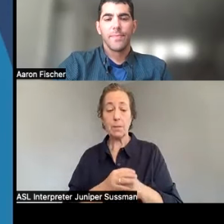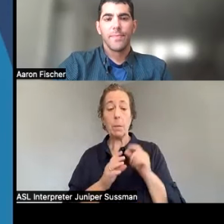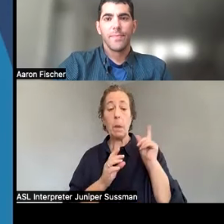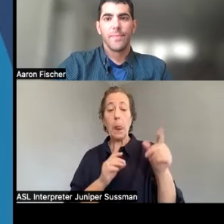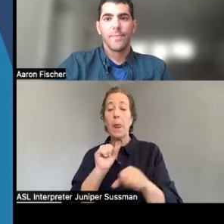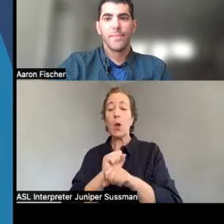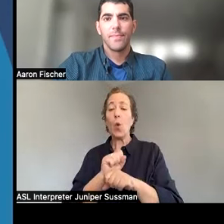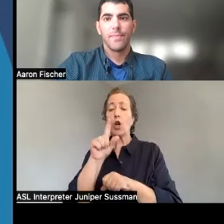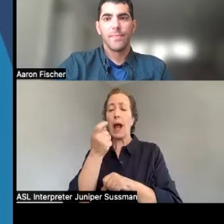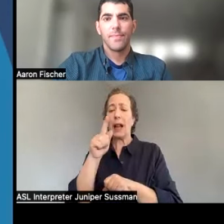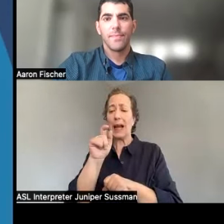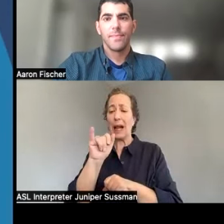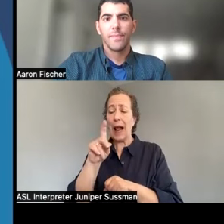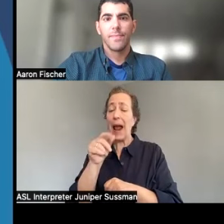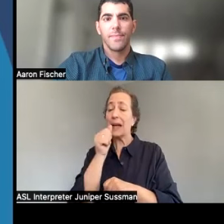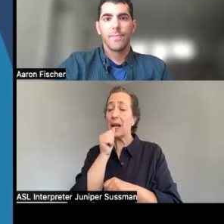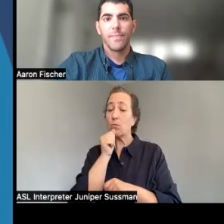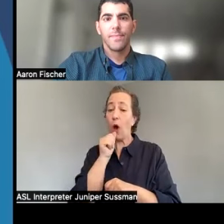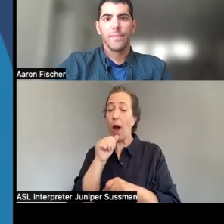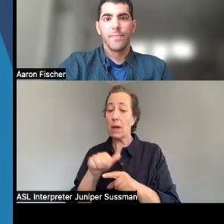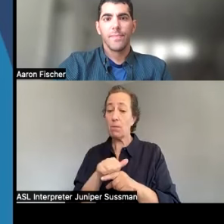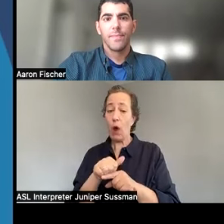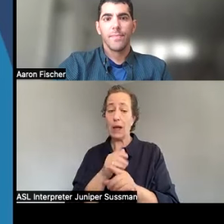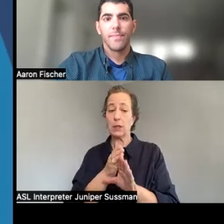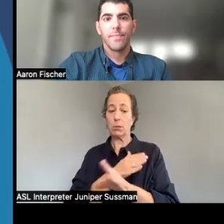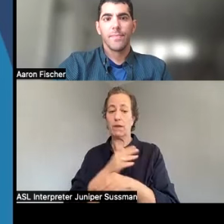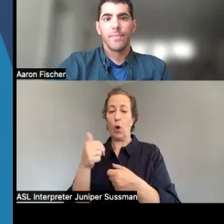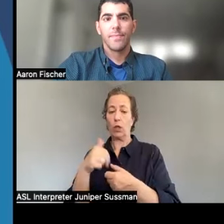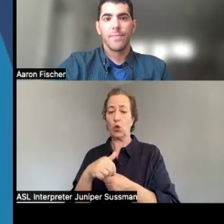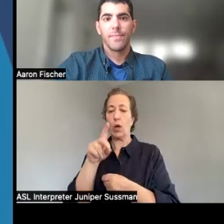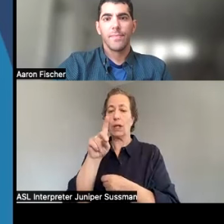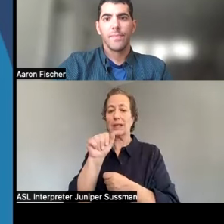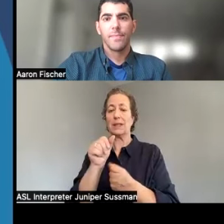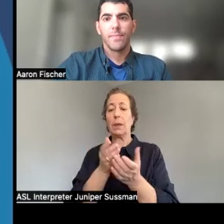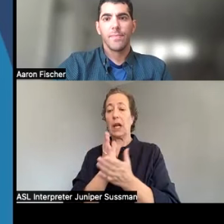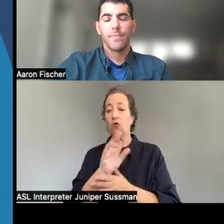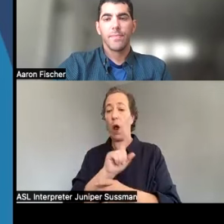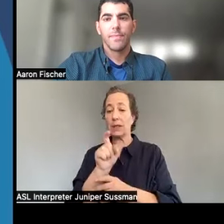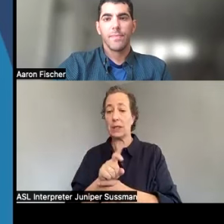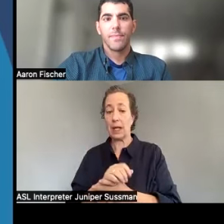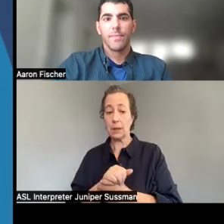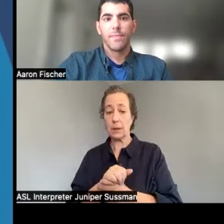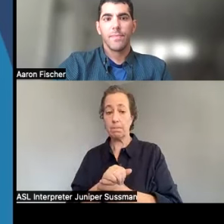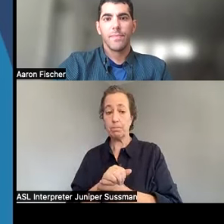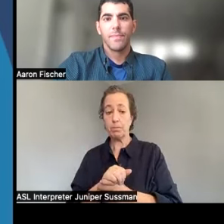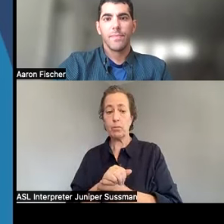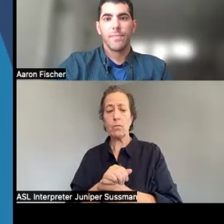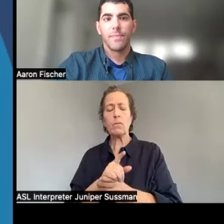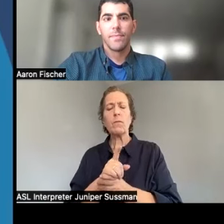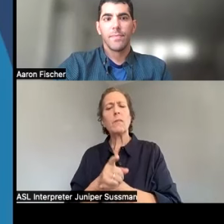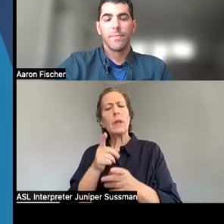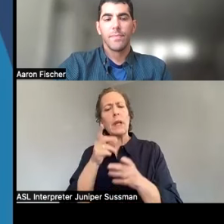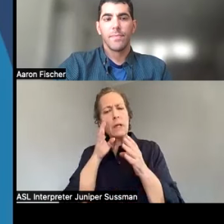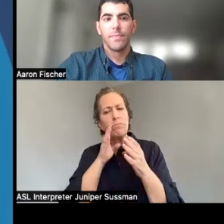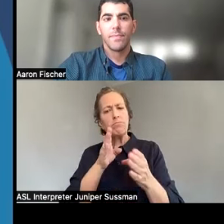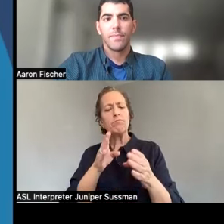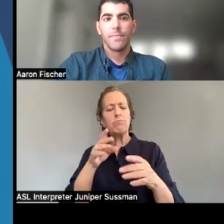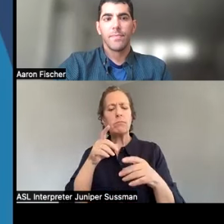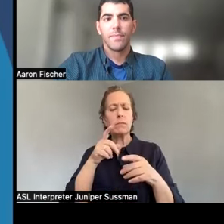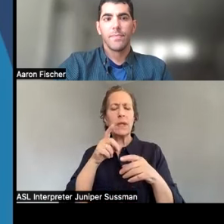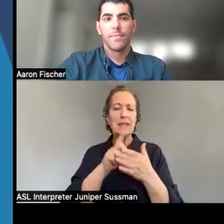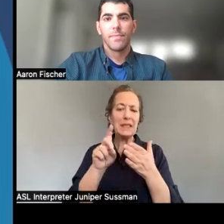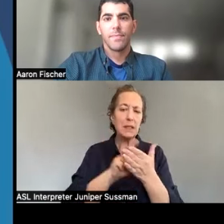Legal Aid and in private practice before joining Disability Rights Texas. He's handled a number of disability discrimination and